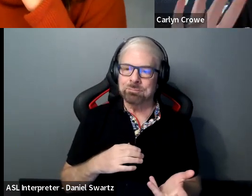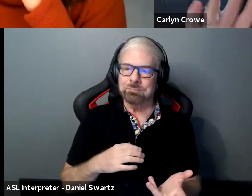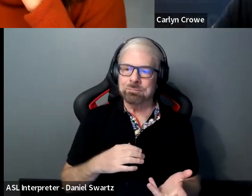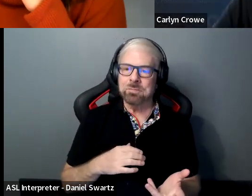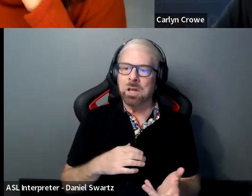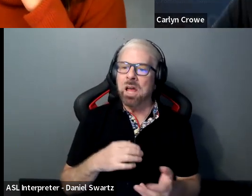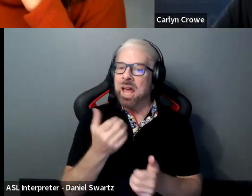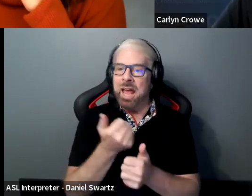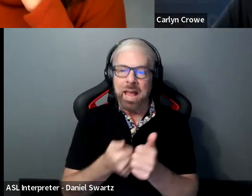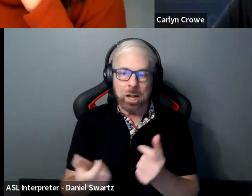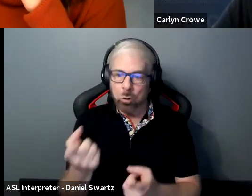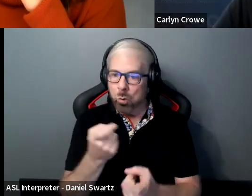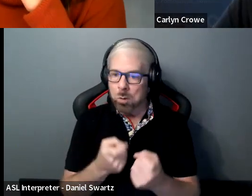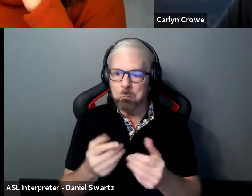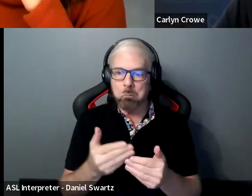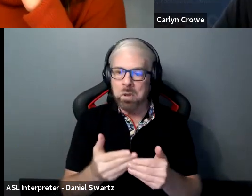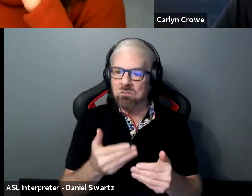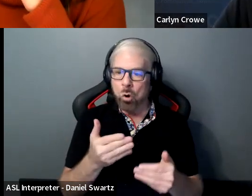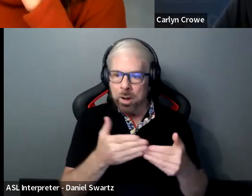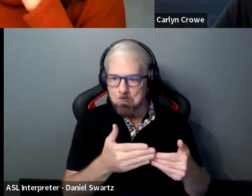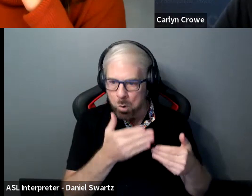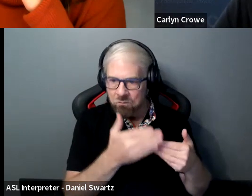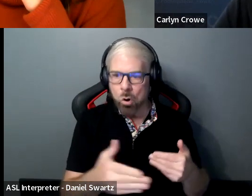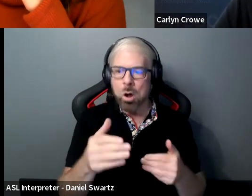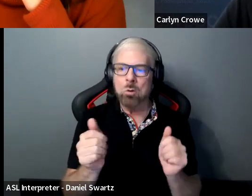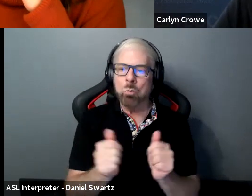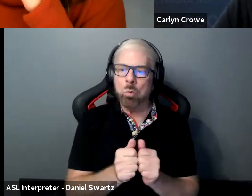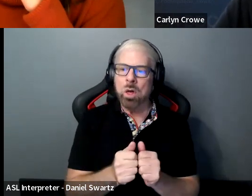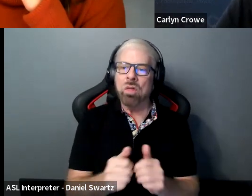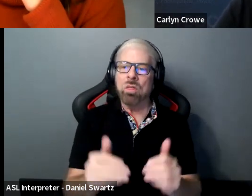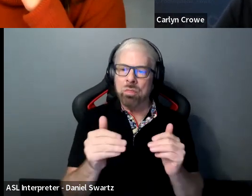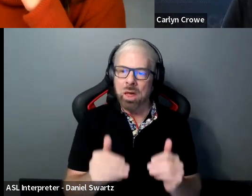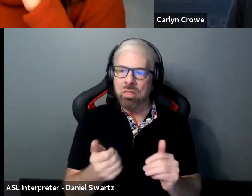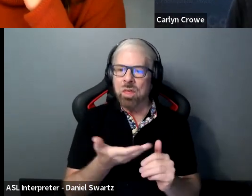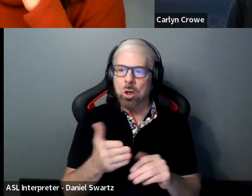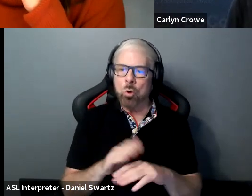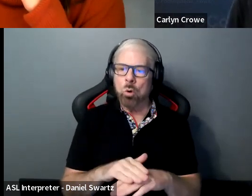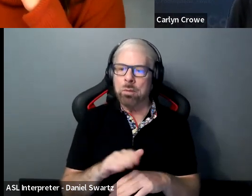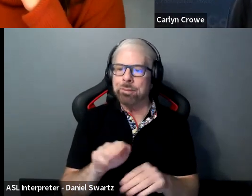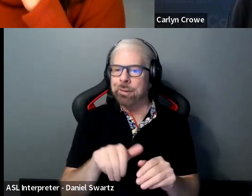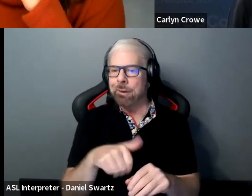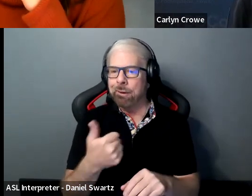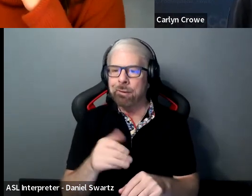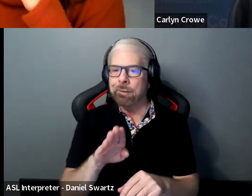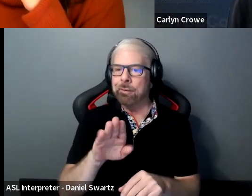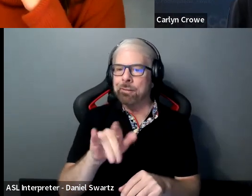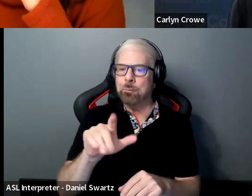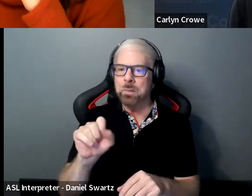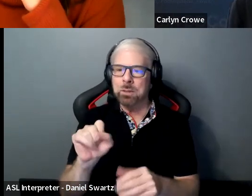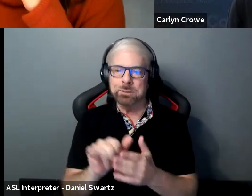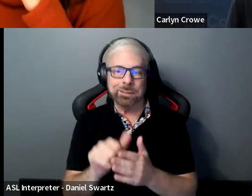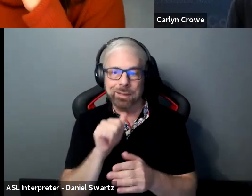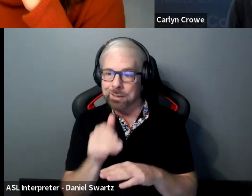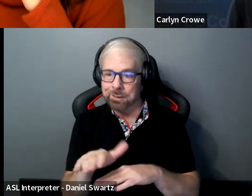So any questions before I move on to the next one on those bills or other bills that I didn't cover?